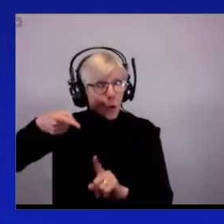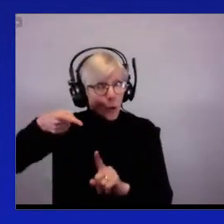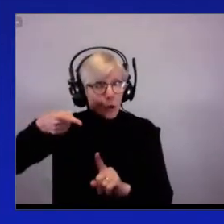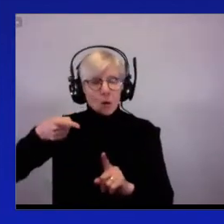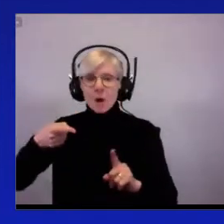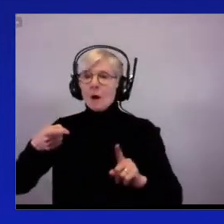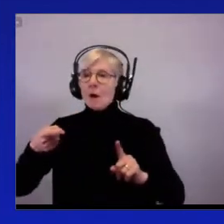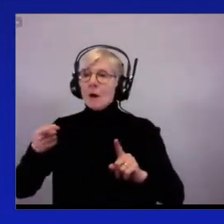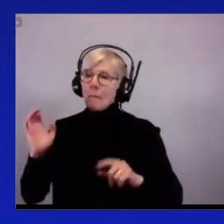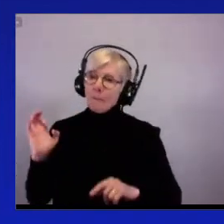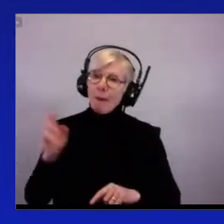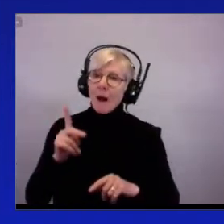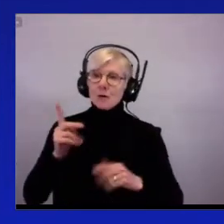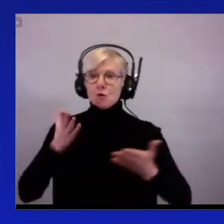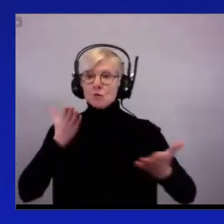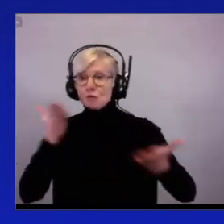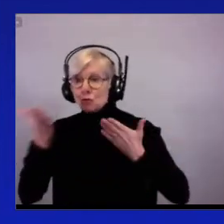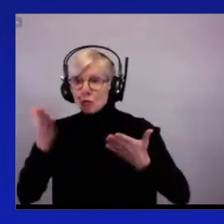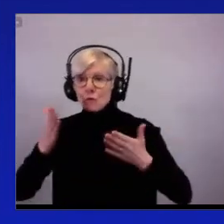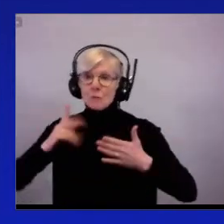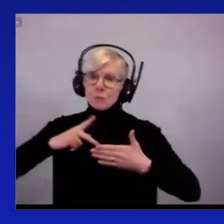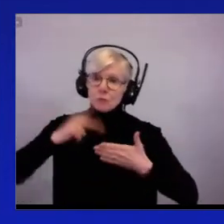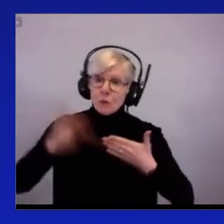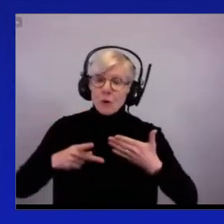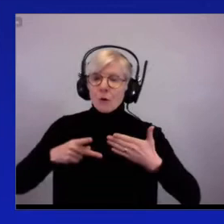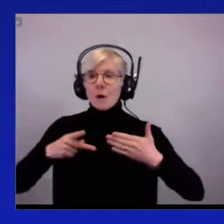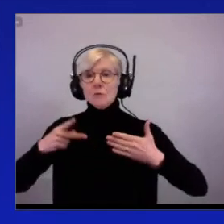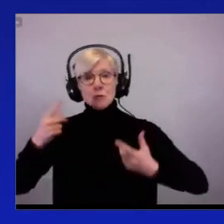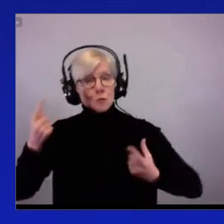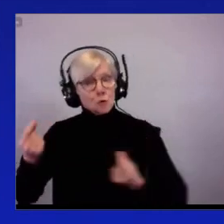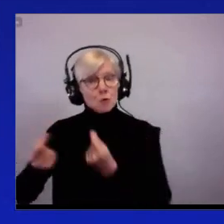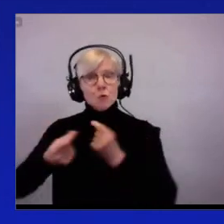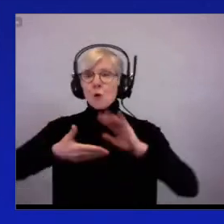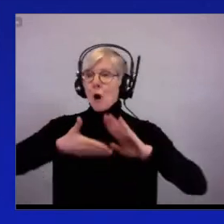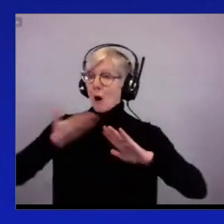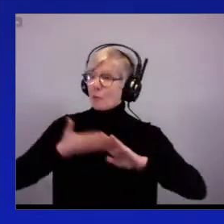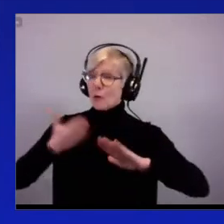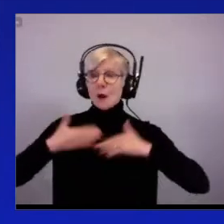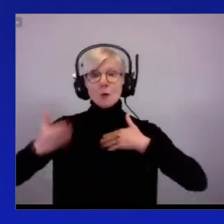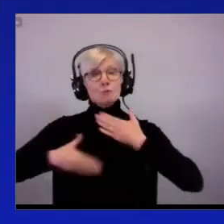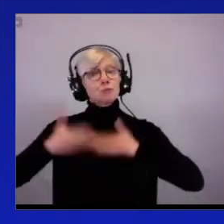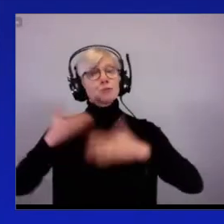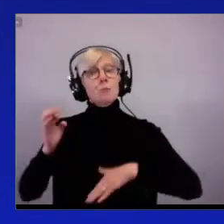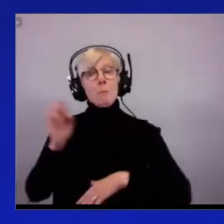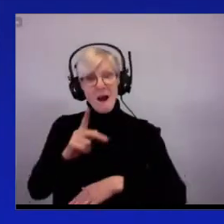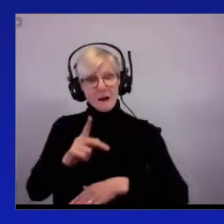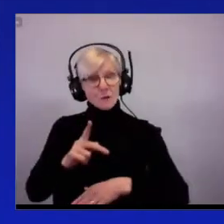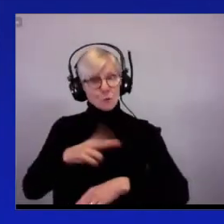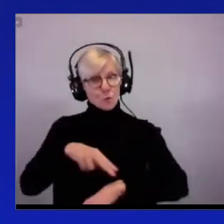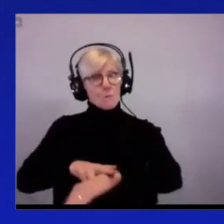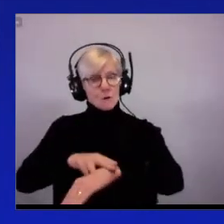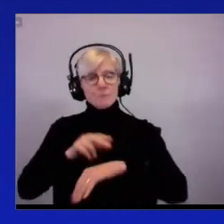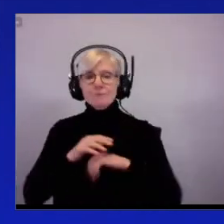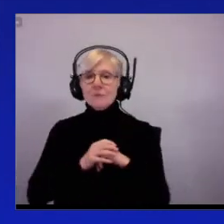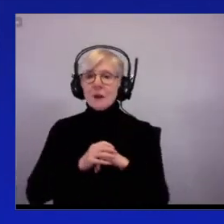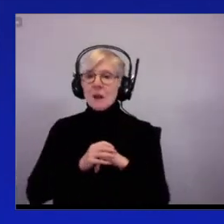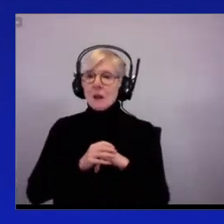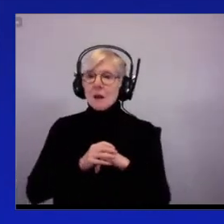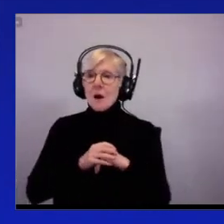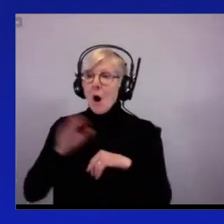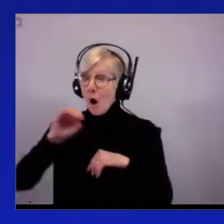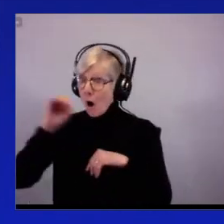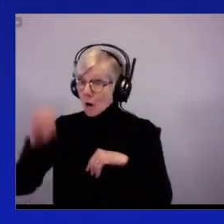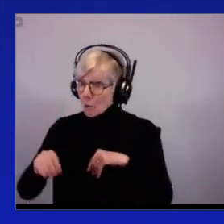that enable our society to function. And so, the people of Ottawa showed that they could live with COVID